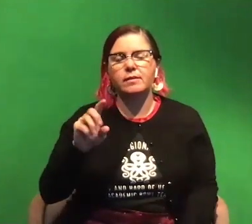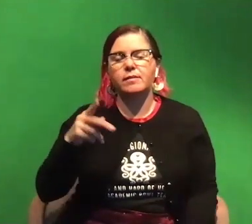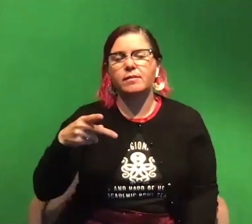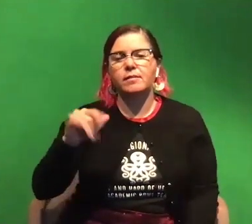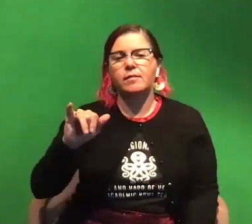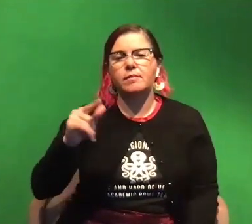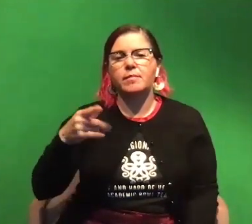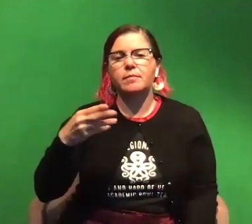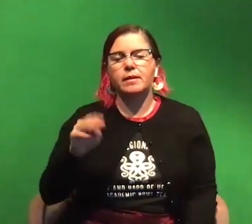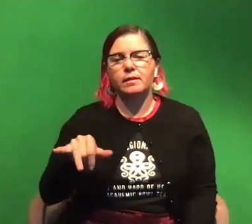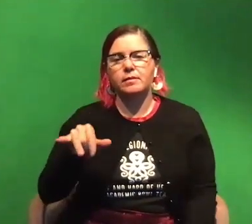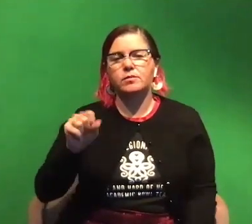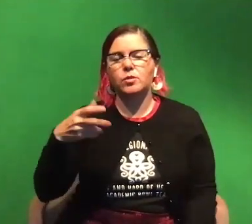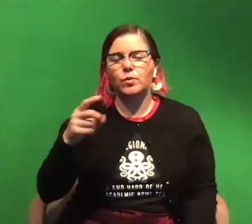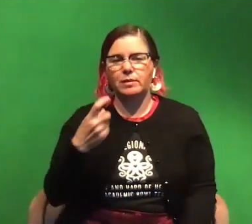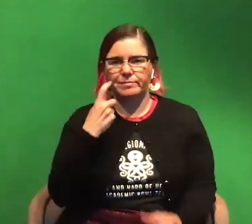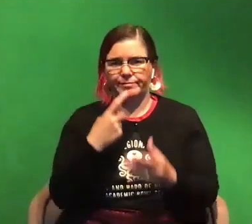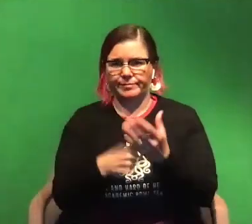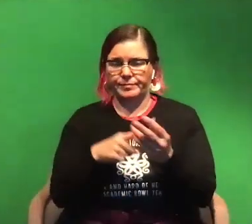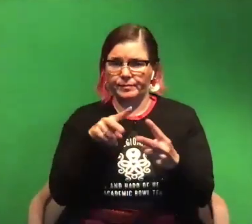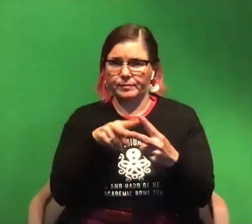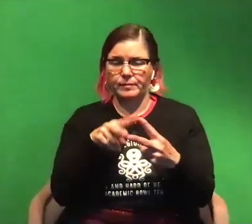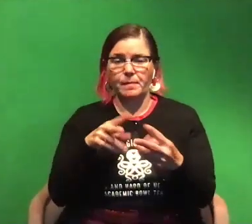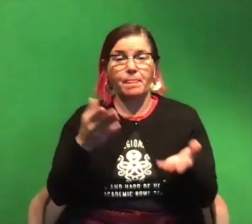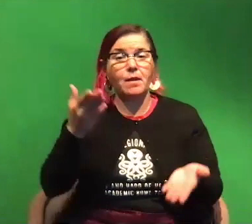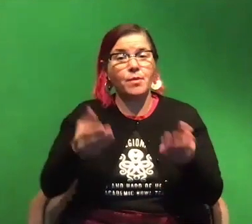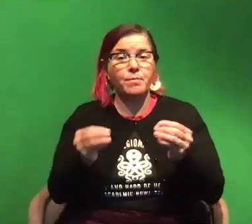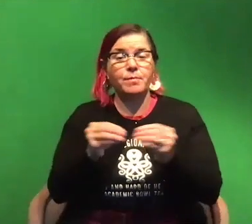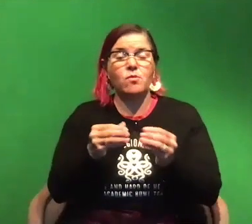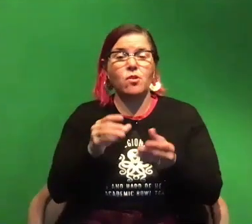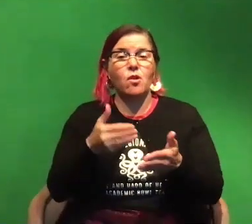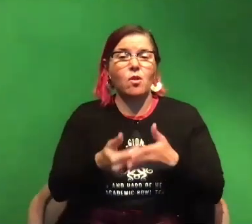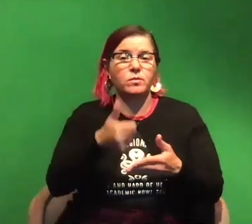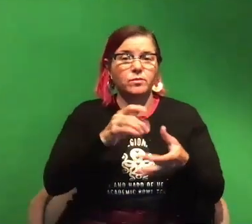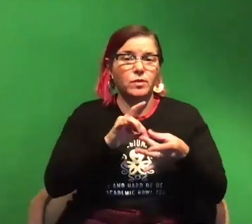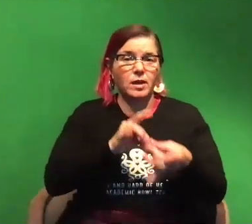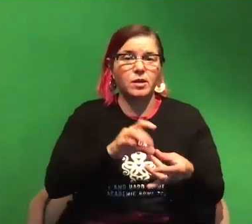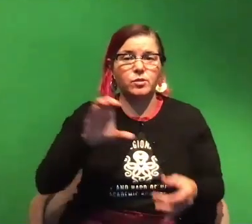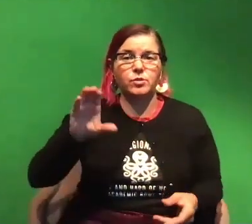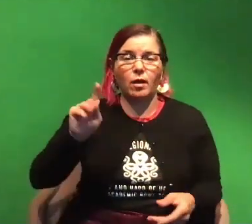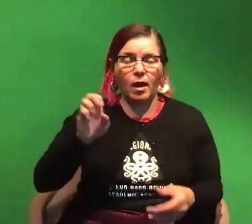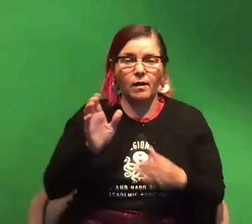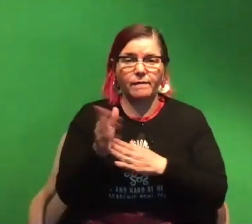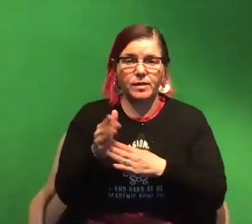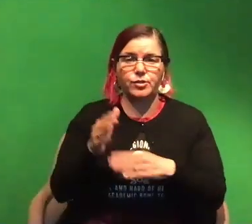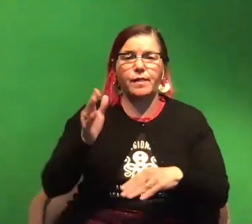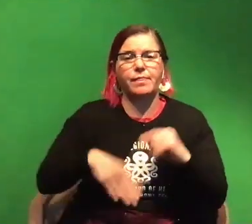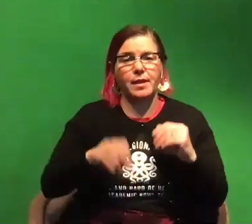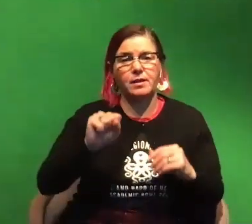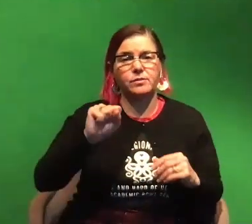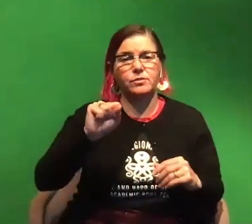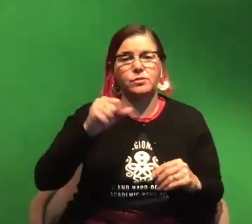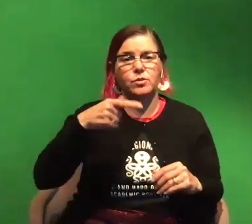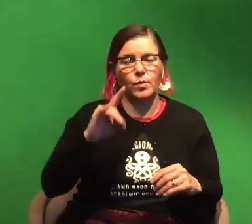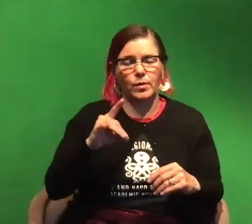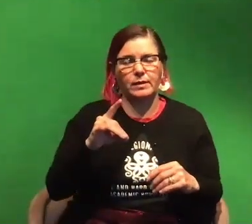squids that we've been talking about are actually probably more closely related to cuttlefish than squids, than what you would